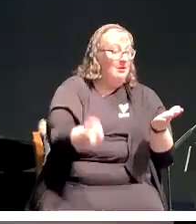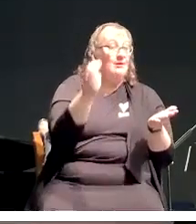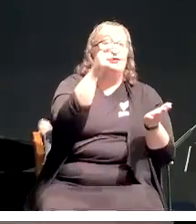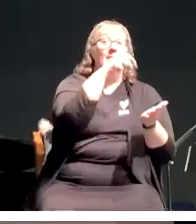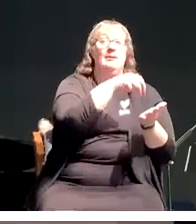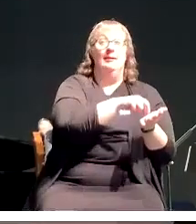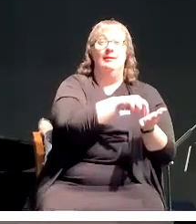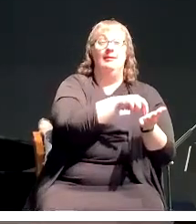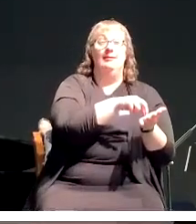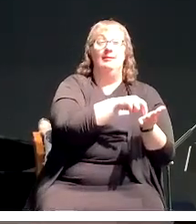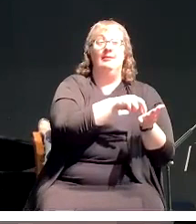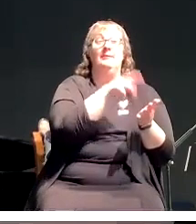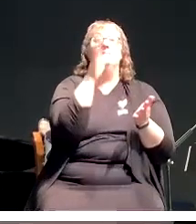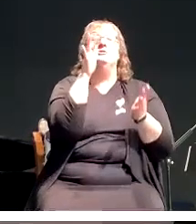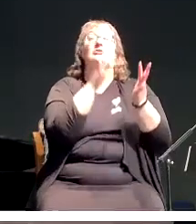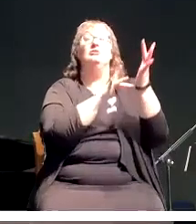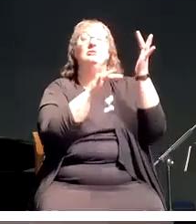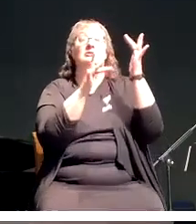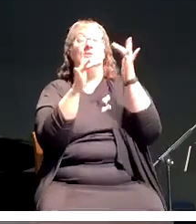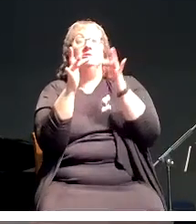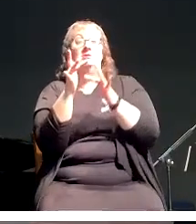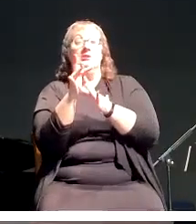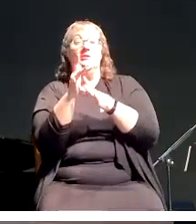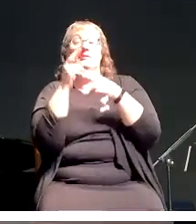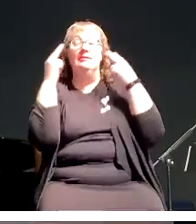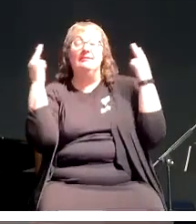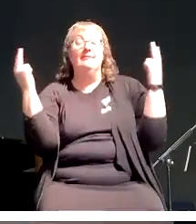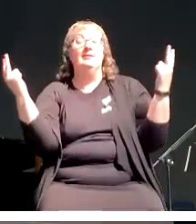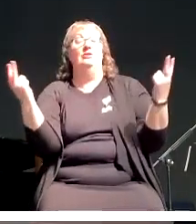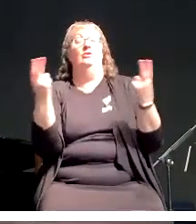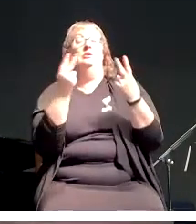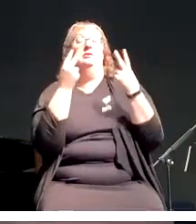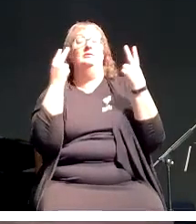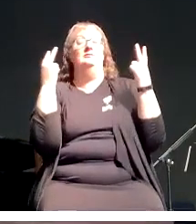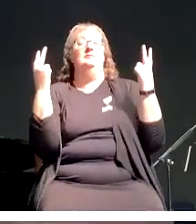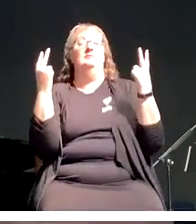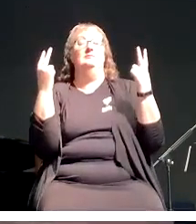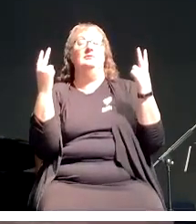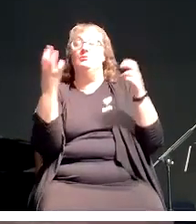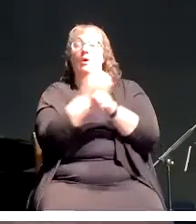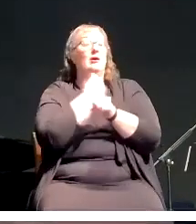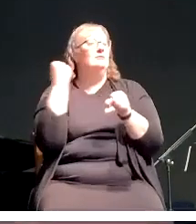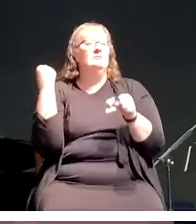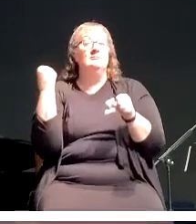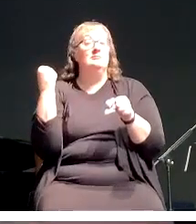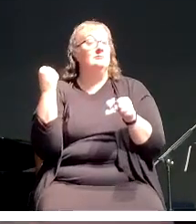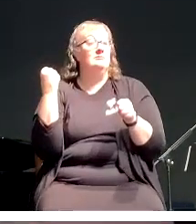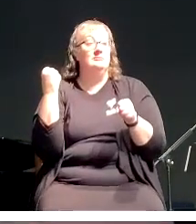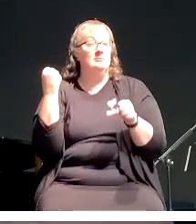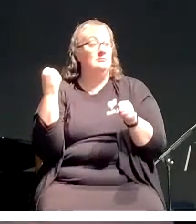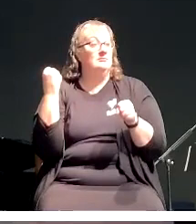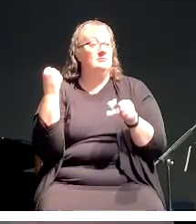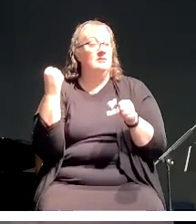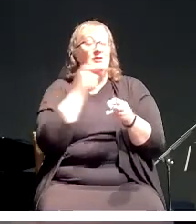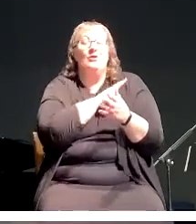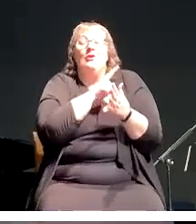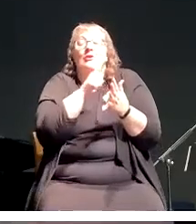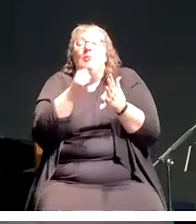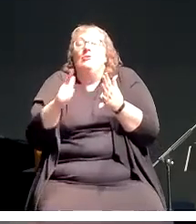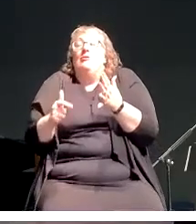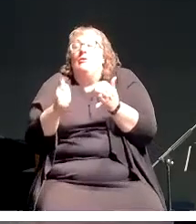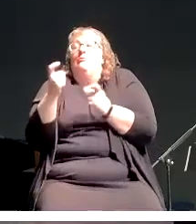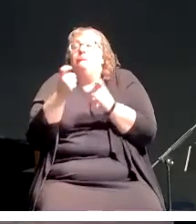Jesus is victorious. He has won. He's Lord over